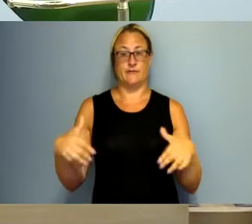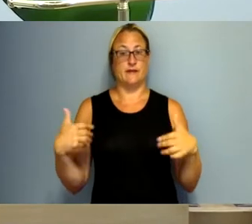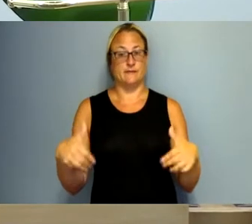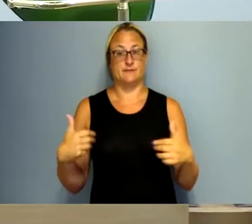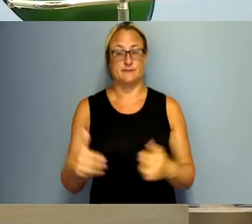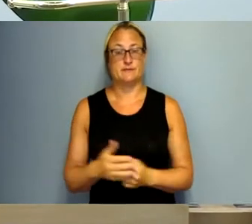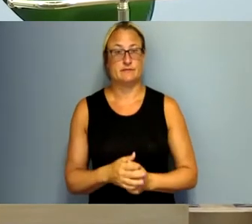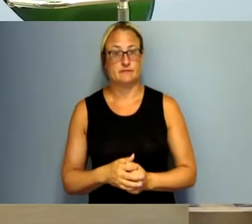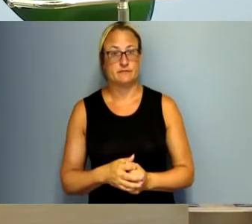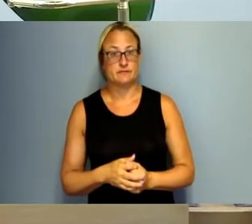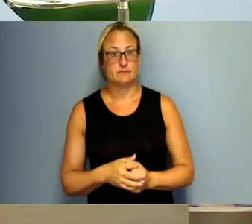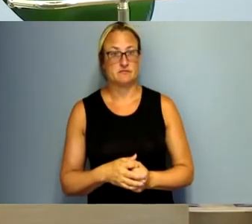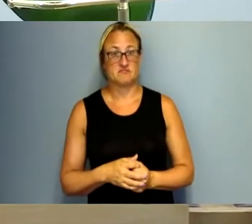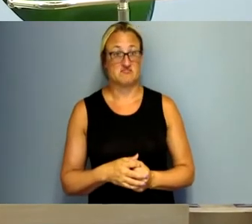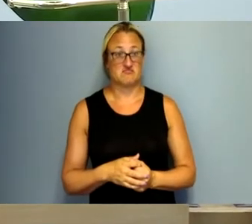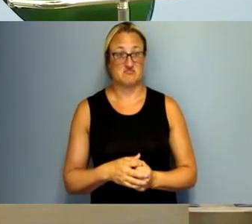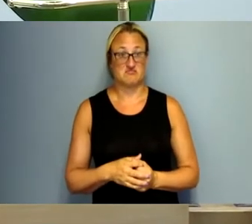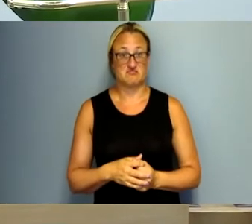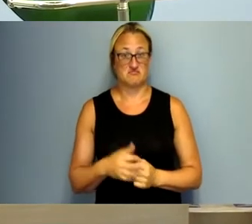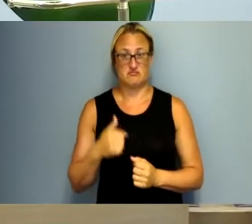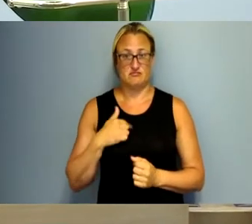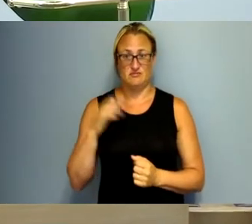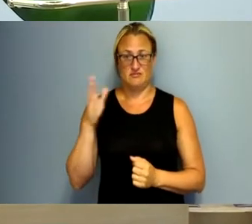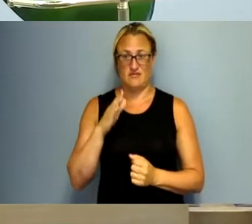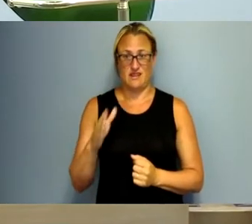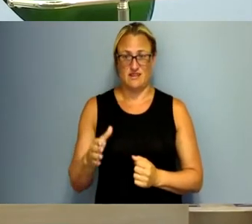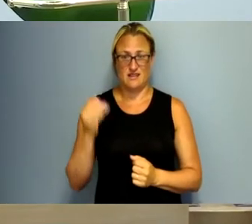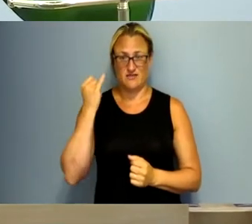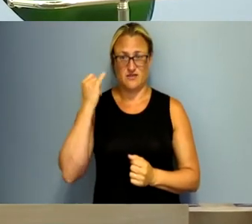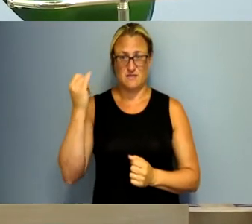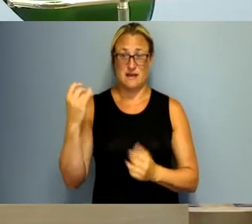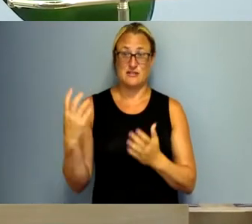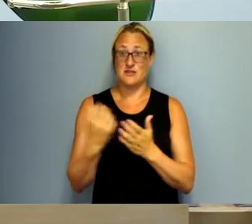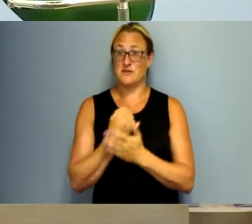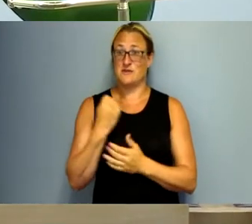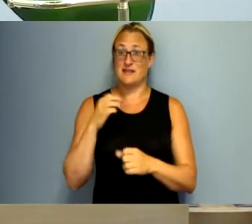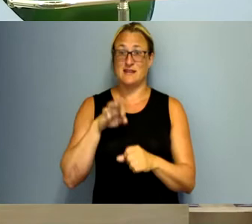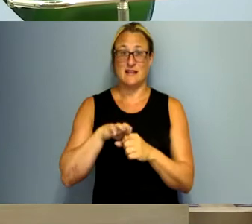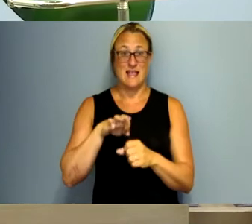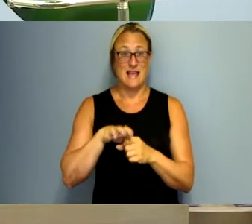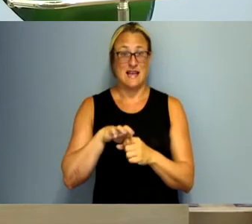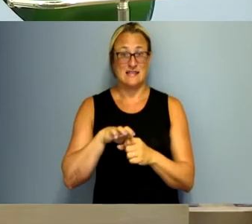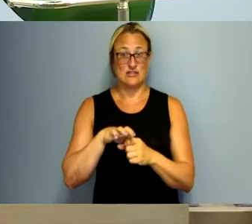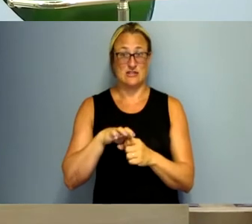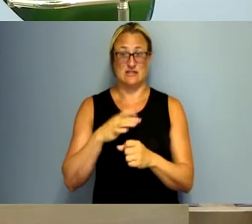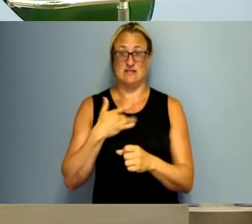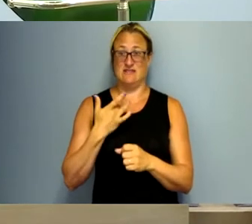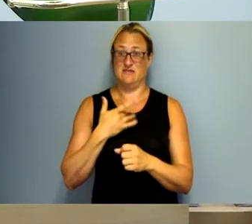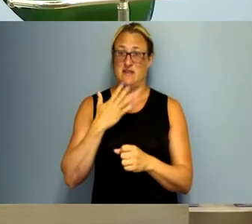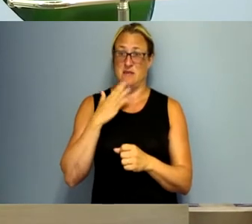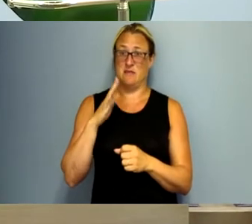I never could have imagined winning an election could feel so bad.